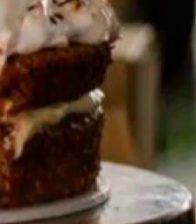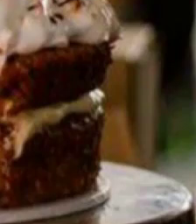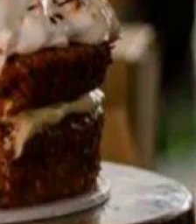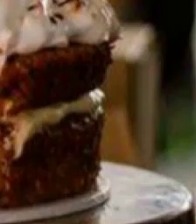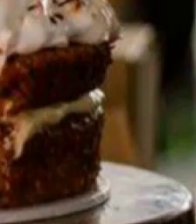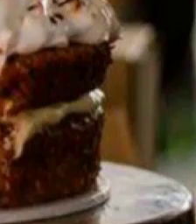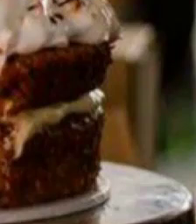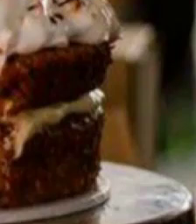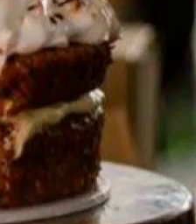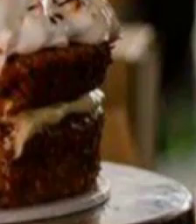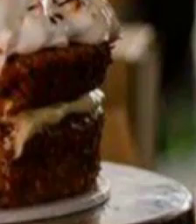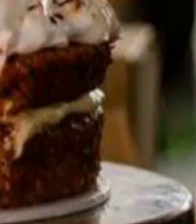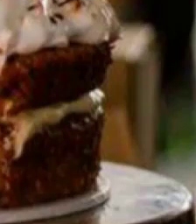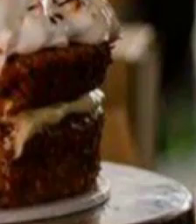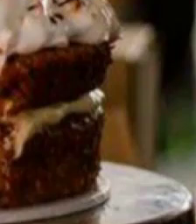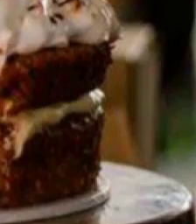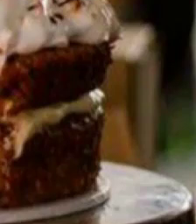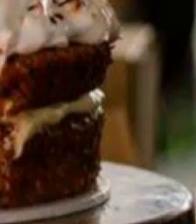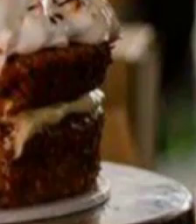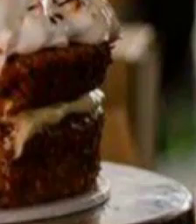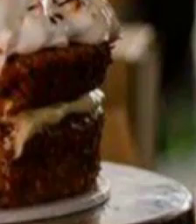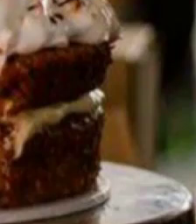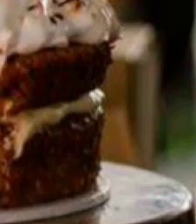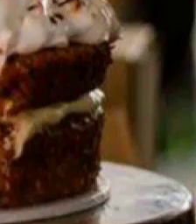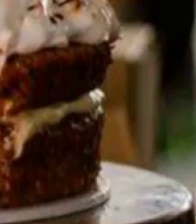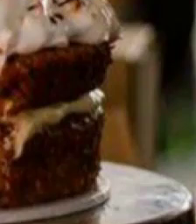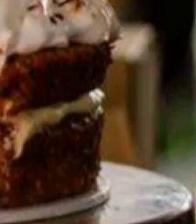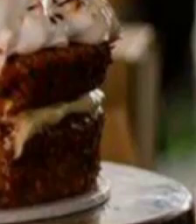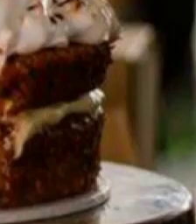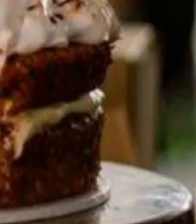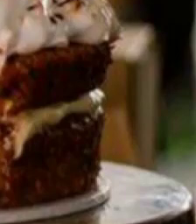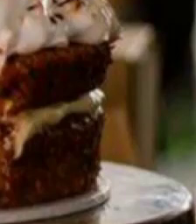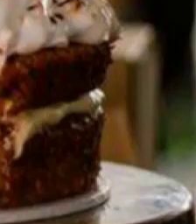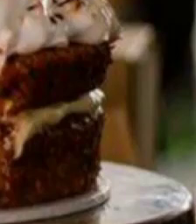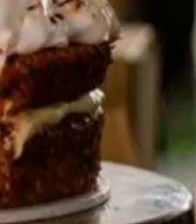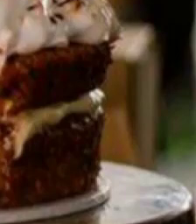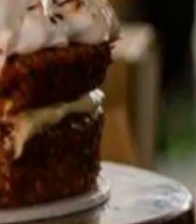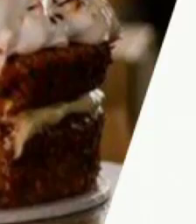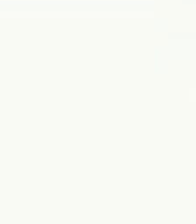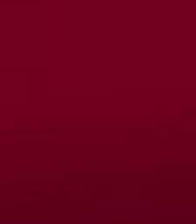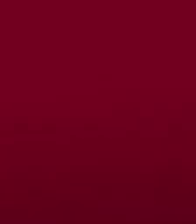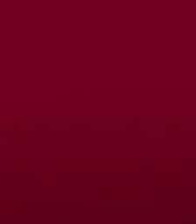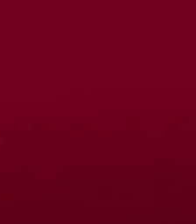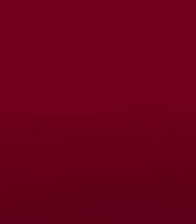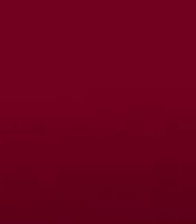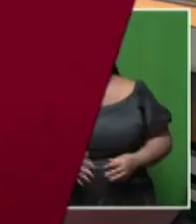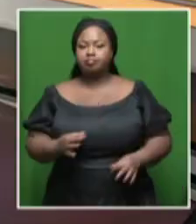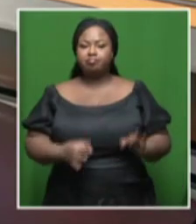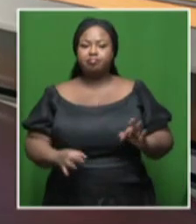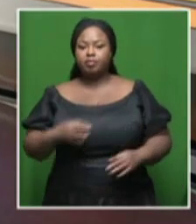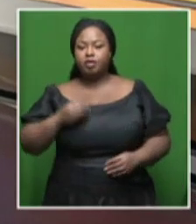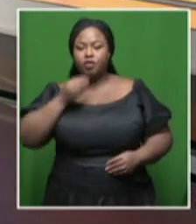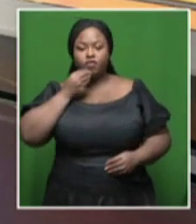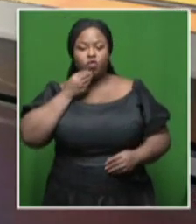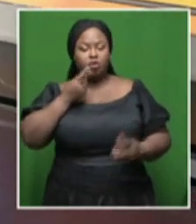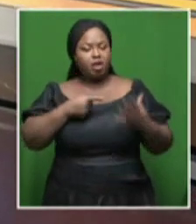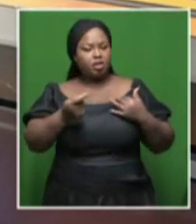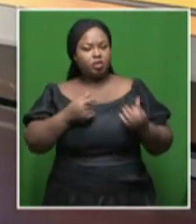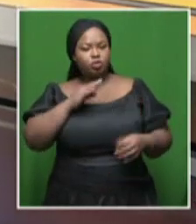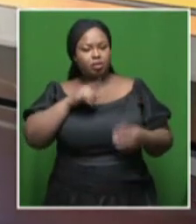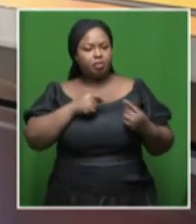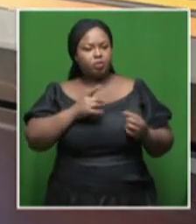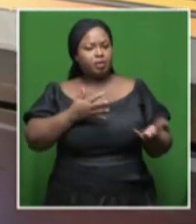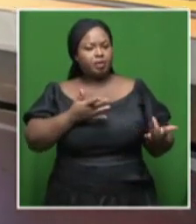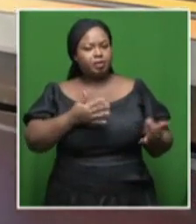Director and Executive Producer. Good morning. Welcome to Morning Live. Good morning. Thank you. Talk to us about the food market. What are we talking